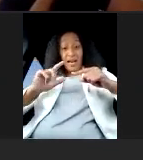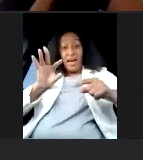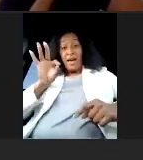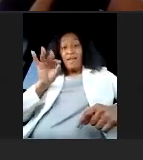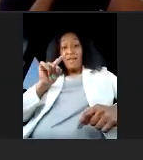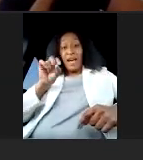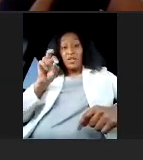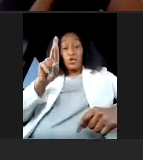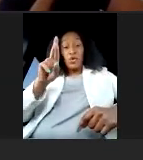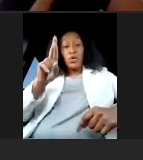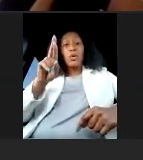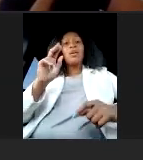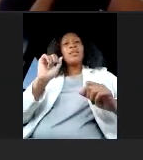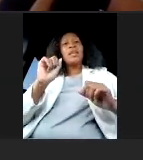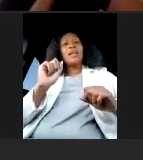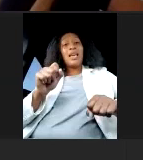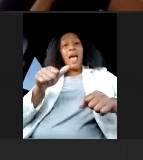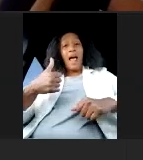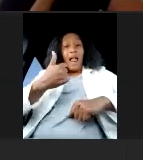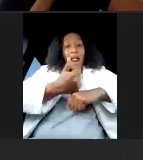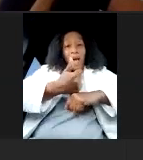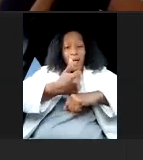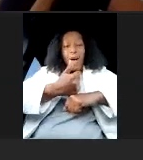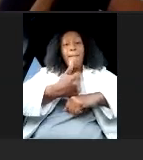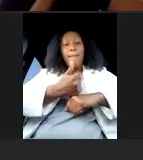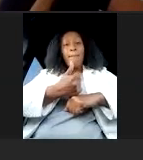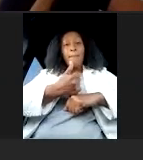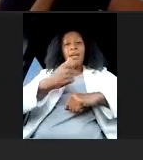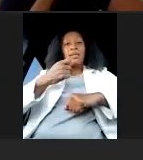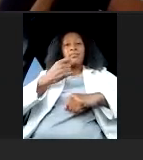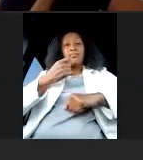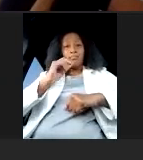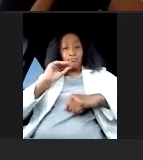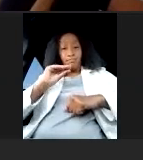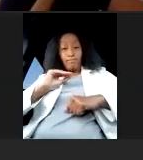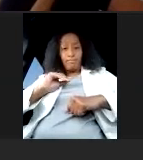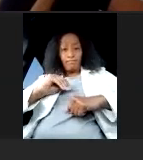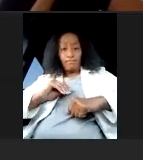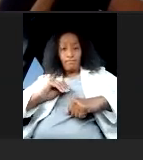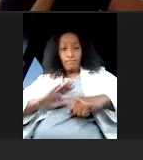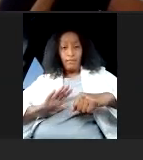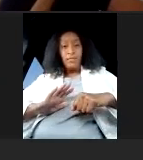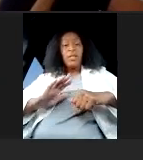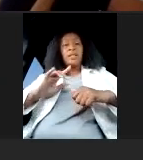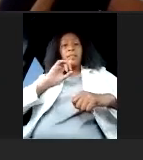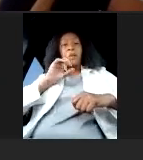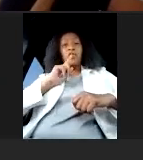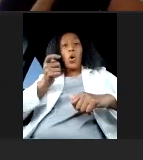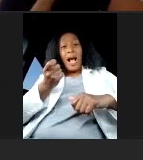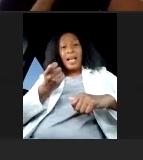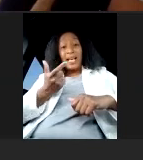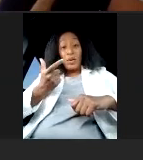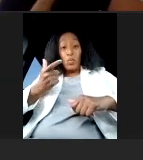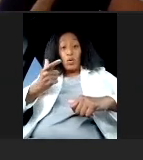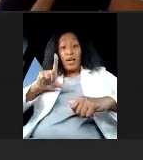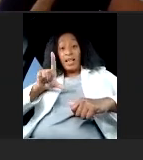these liters because they didn't ask me for liters, they asked me for milliliters. And then I take all